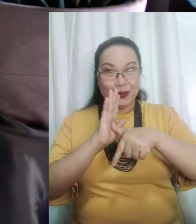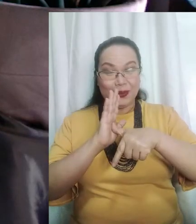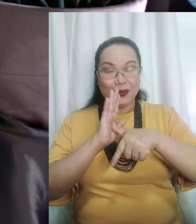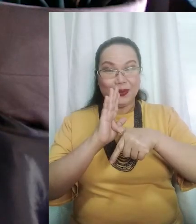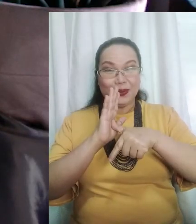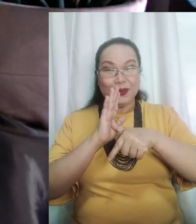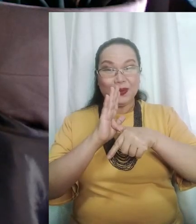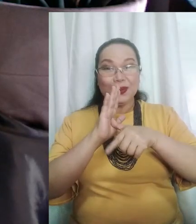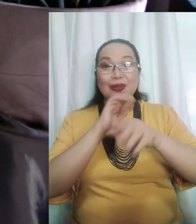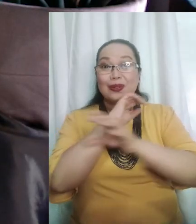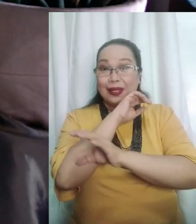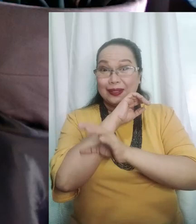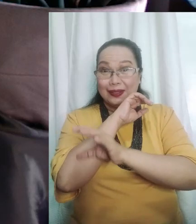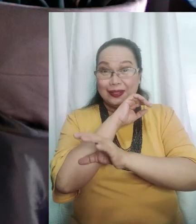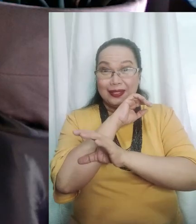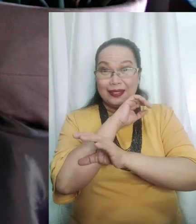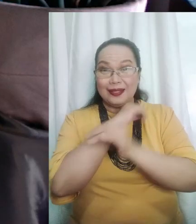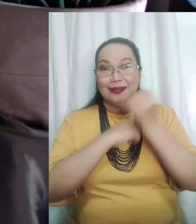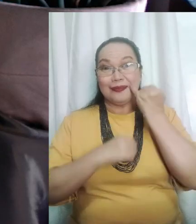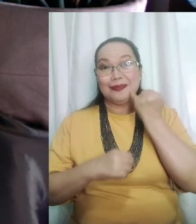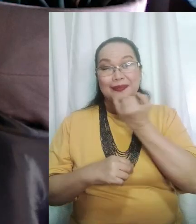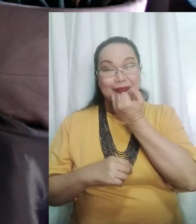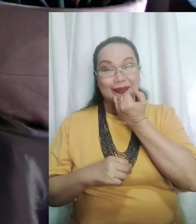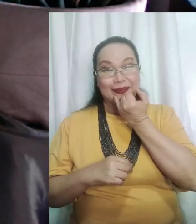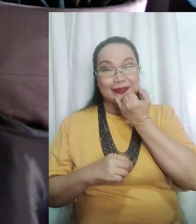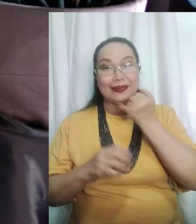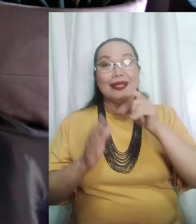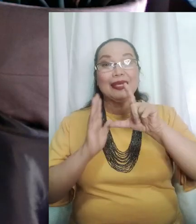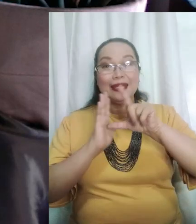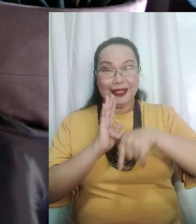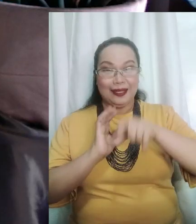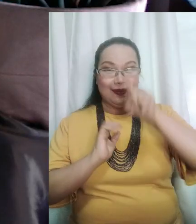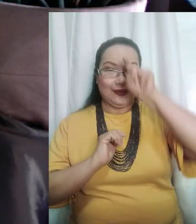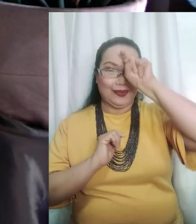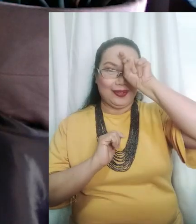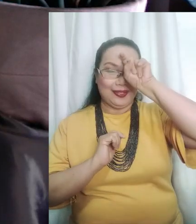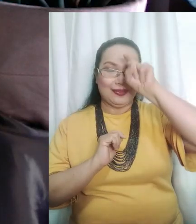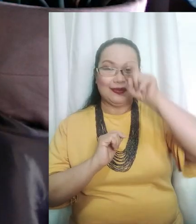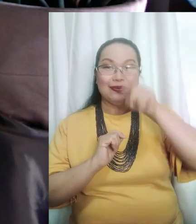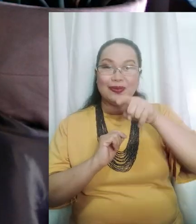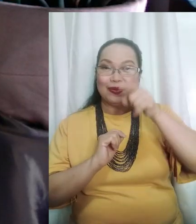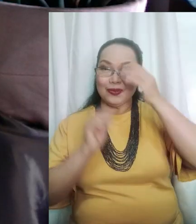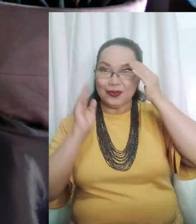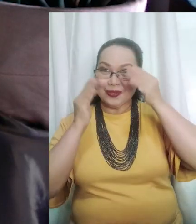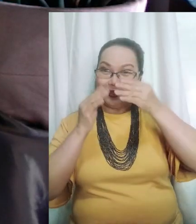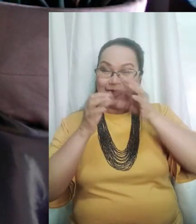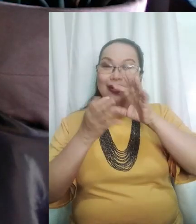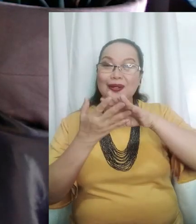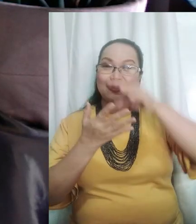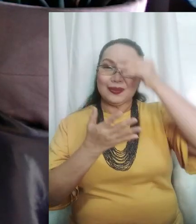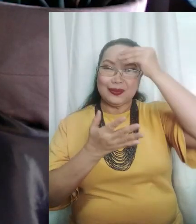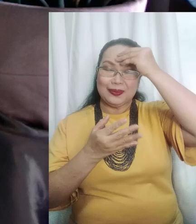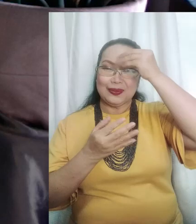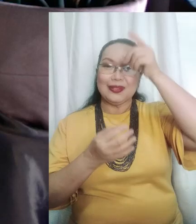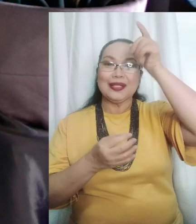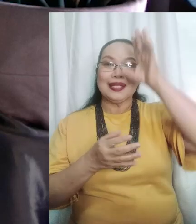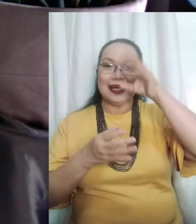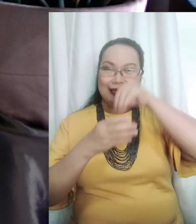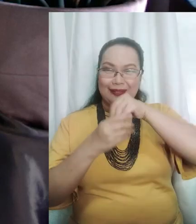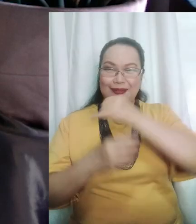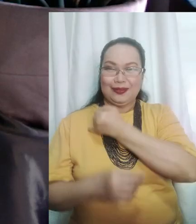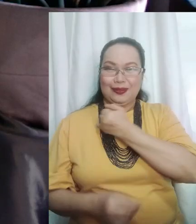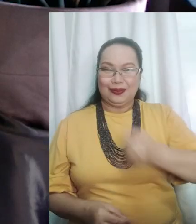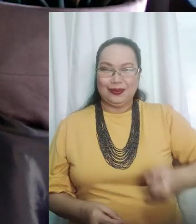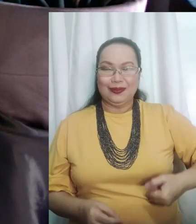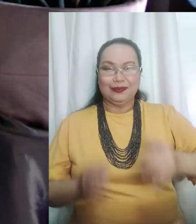even Egypt. Wow! Let's consider this man and let's consider God in Joseph. Okay, let's